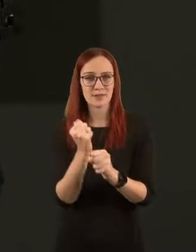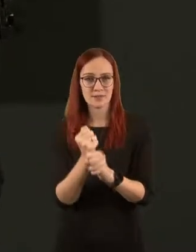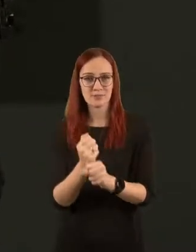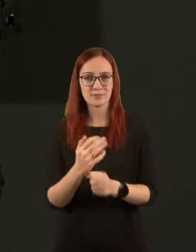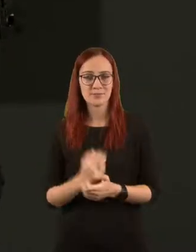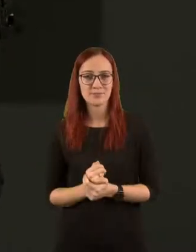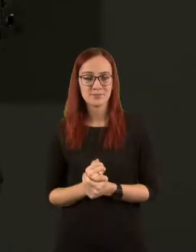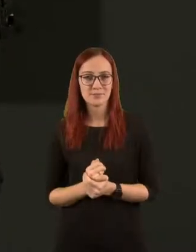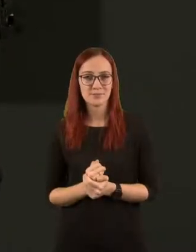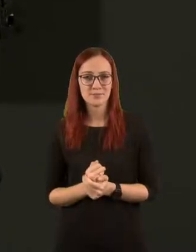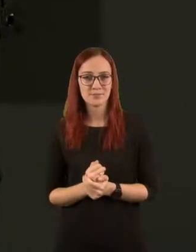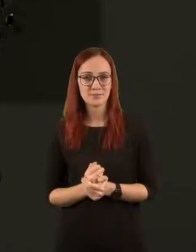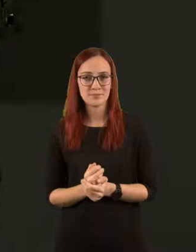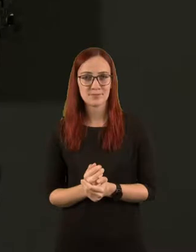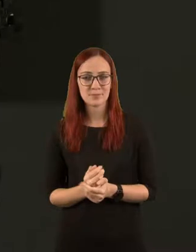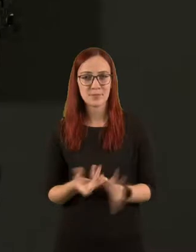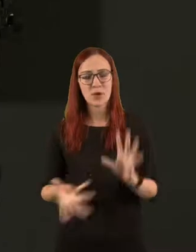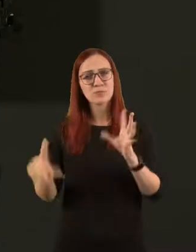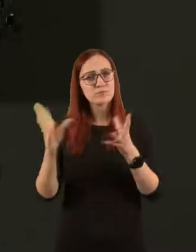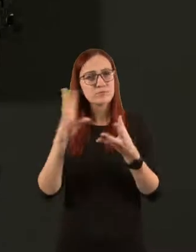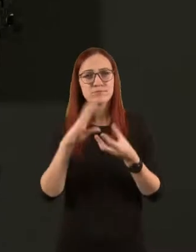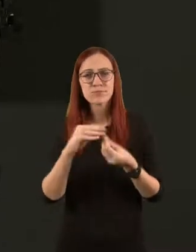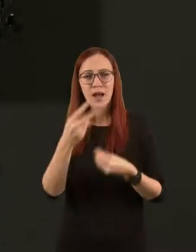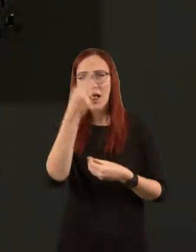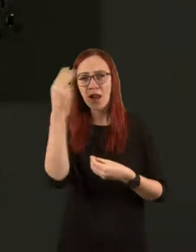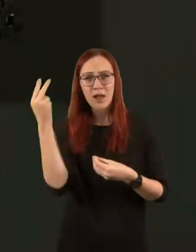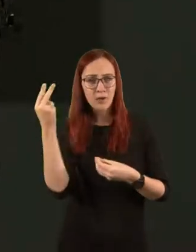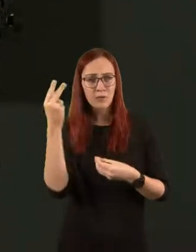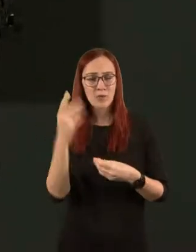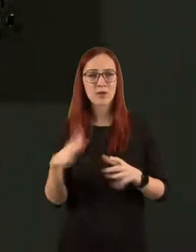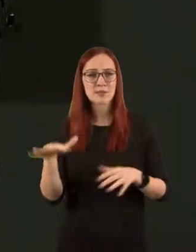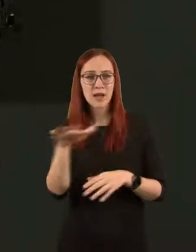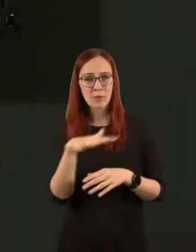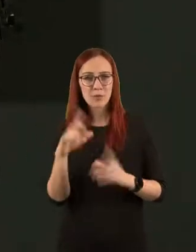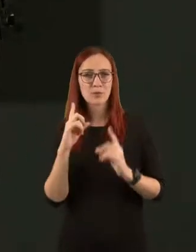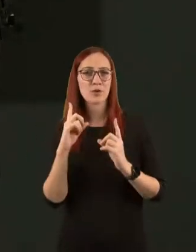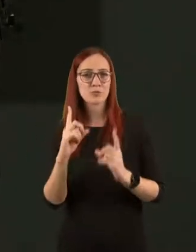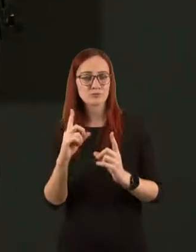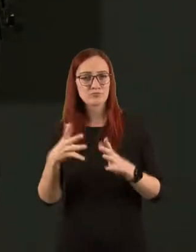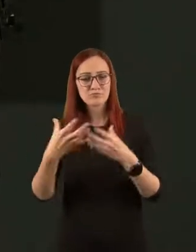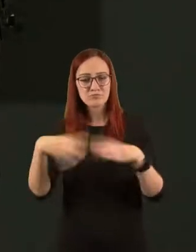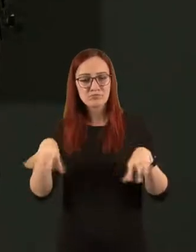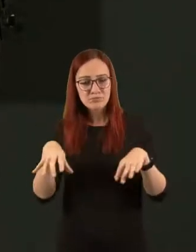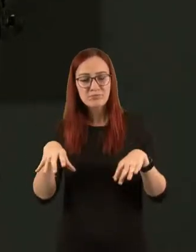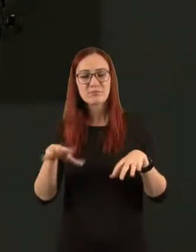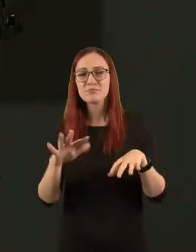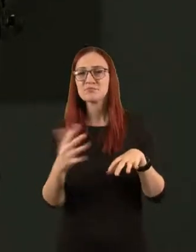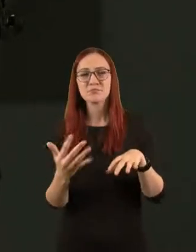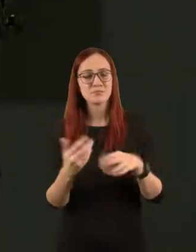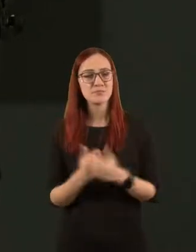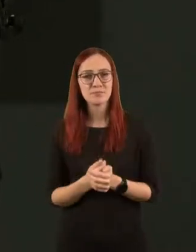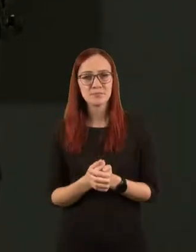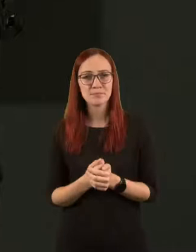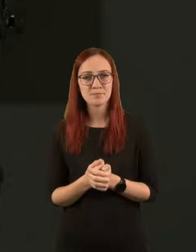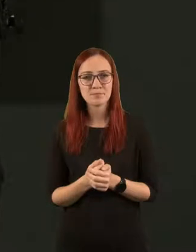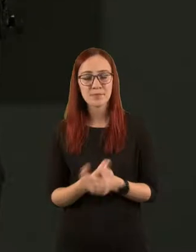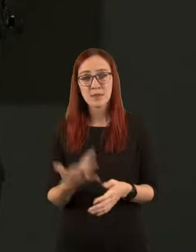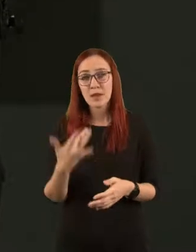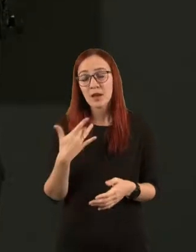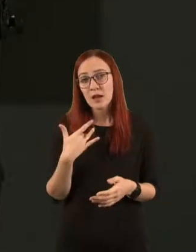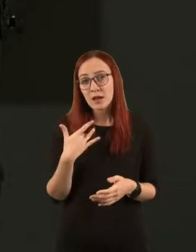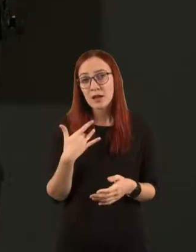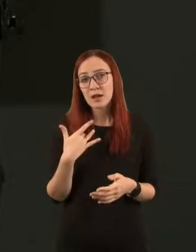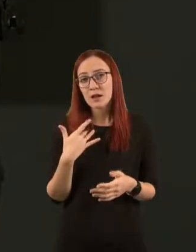assessing and planning future work. How can we define, describe the